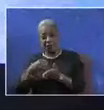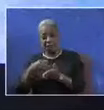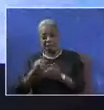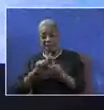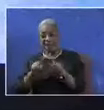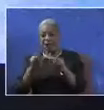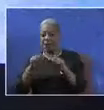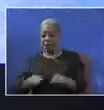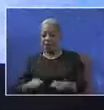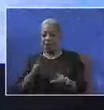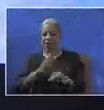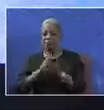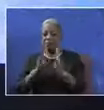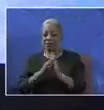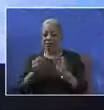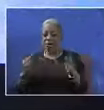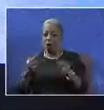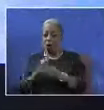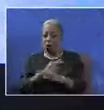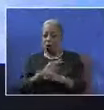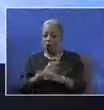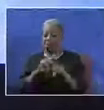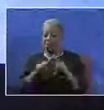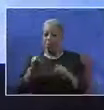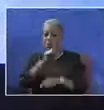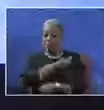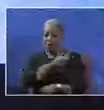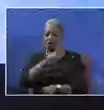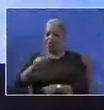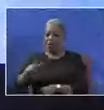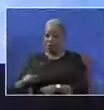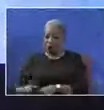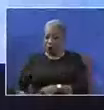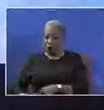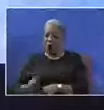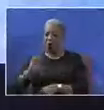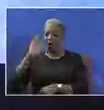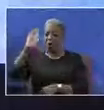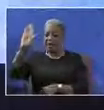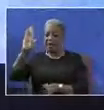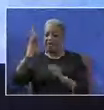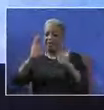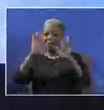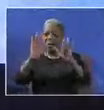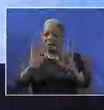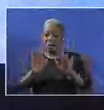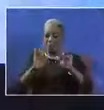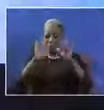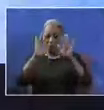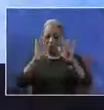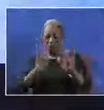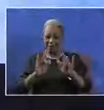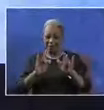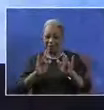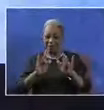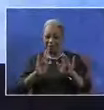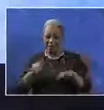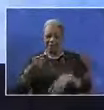Lord's mercies that we're not completely wiped out. And I don't care